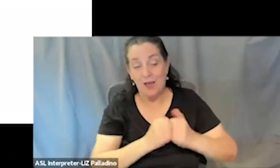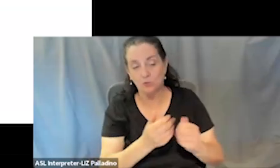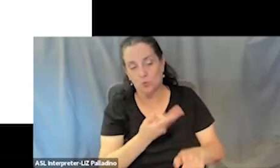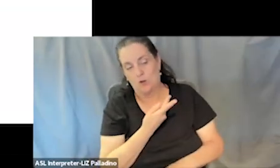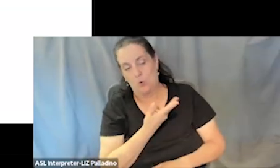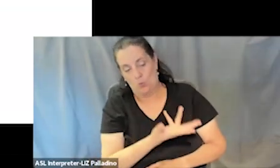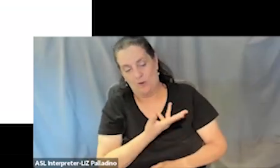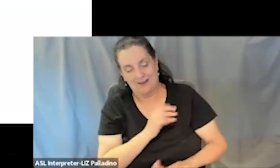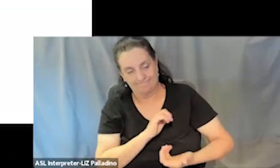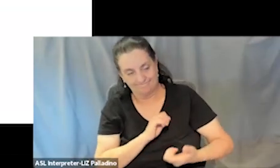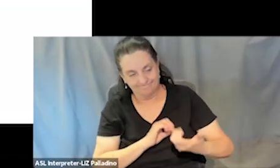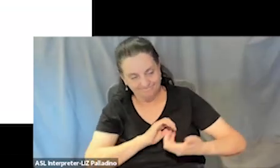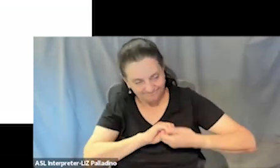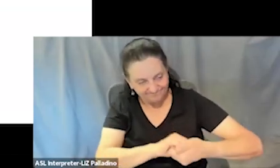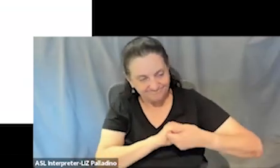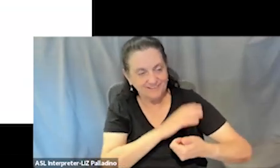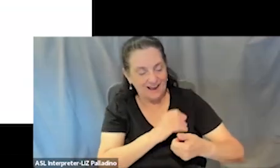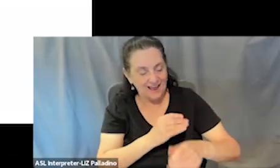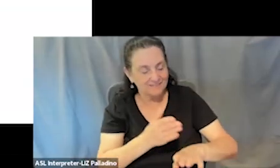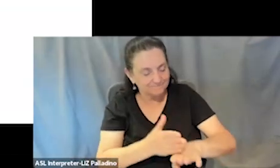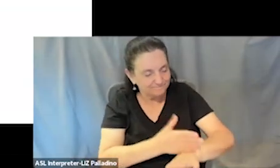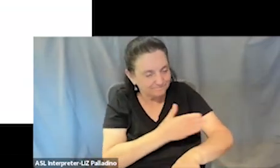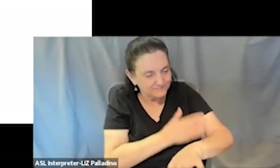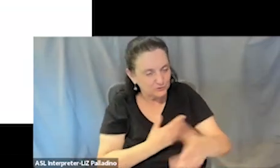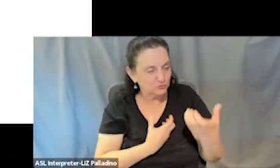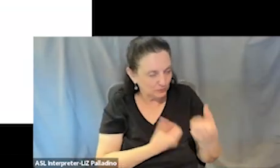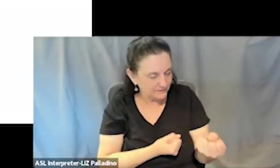partnership with them over time. And